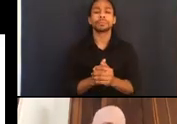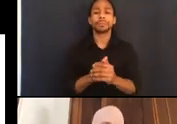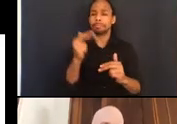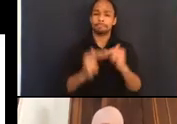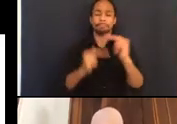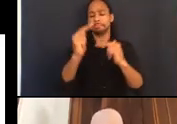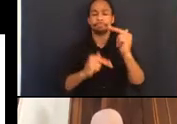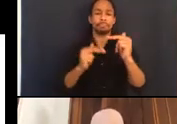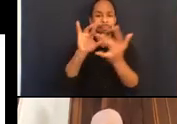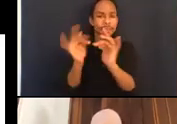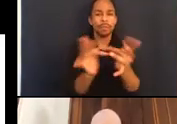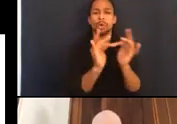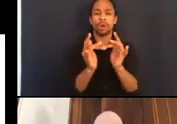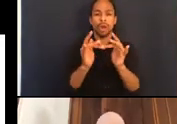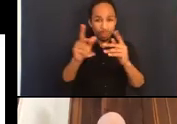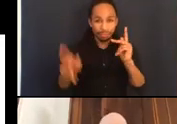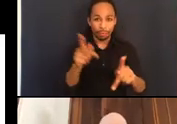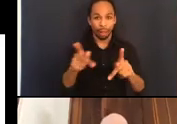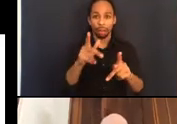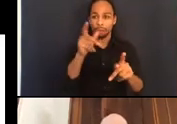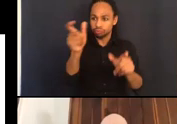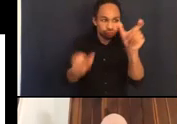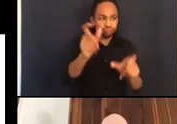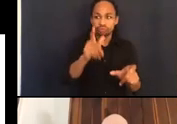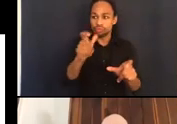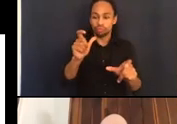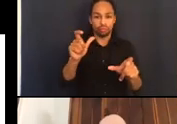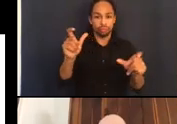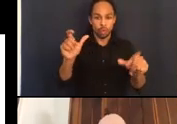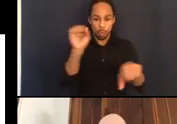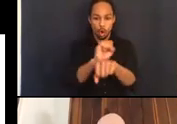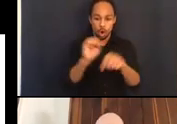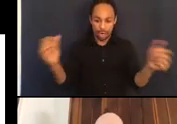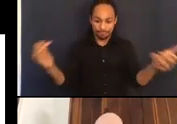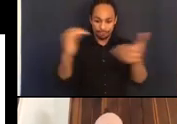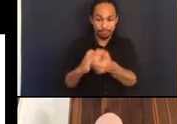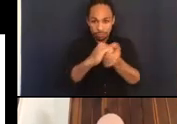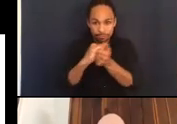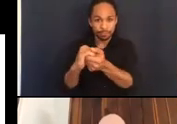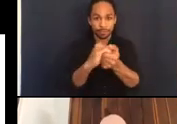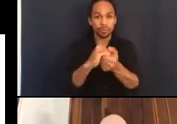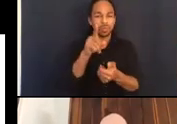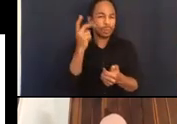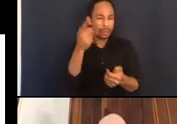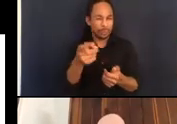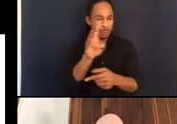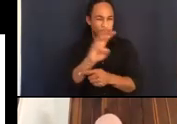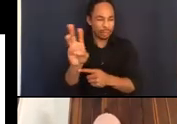people who are working in this area. So you'll see this website that Jayinee just spoke about being